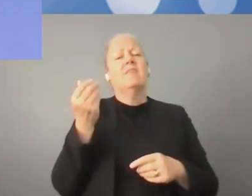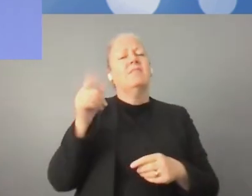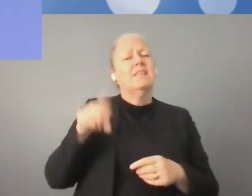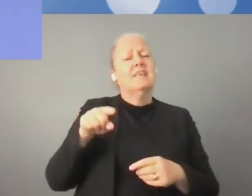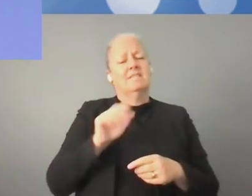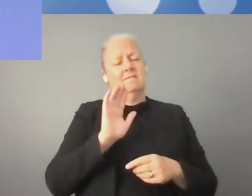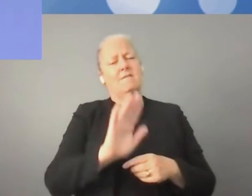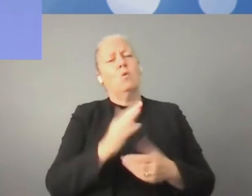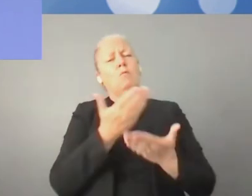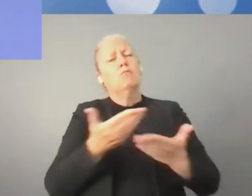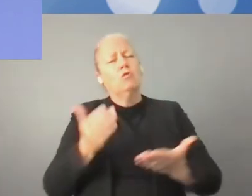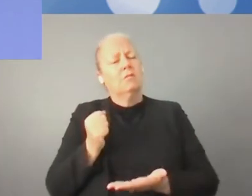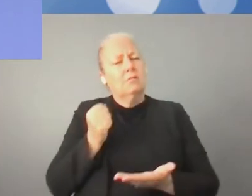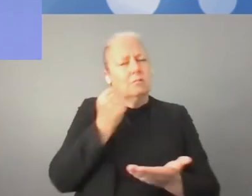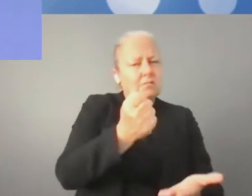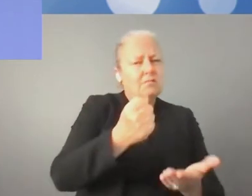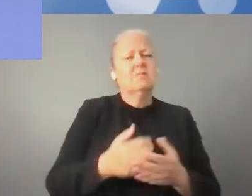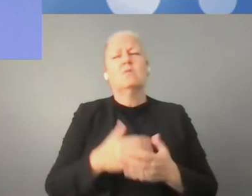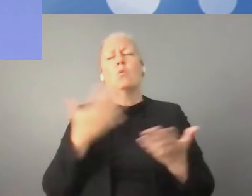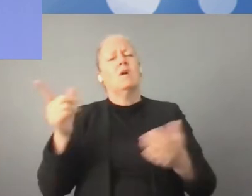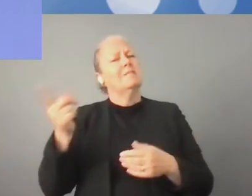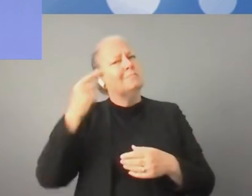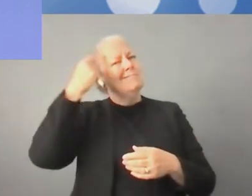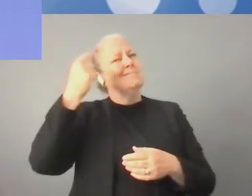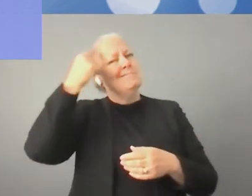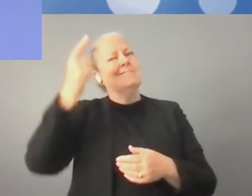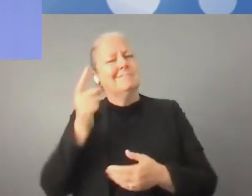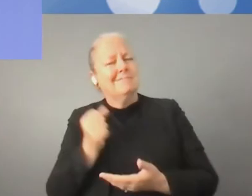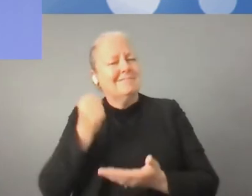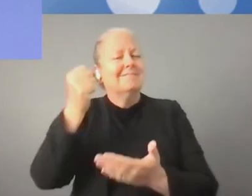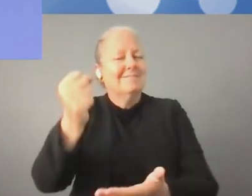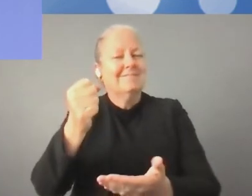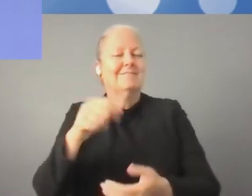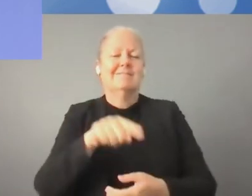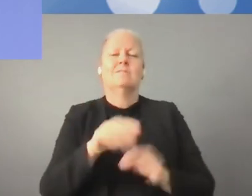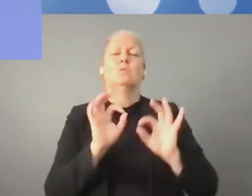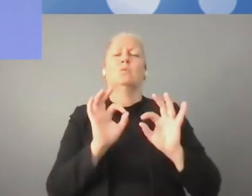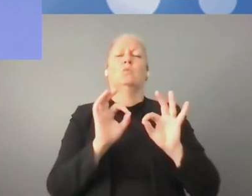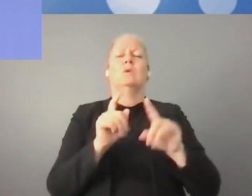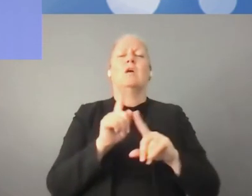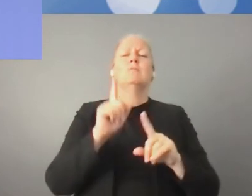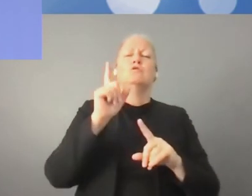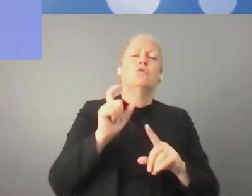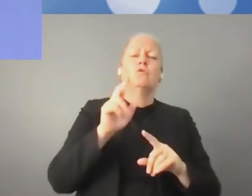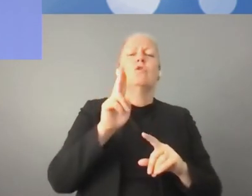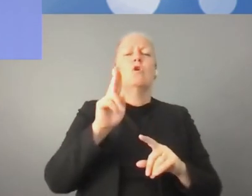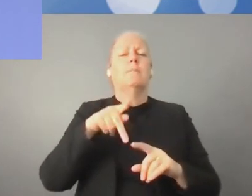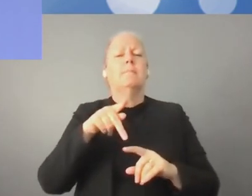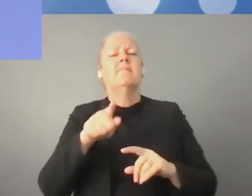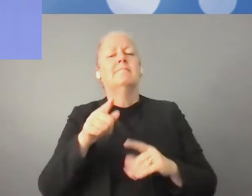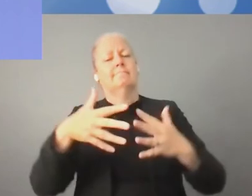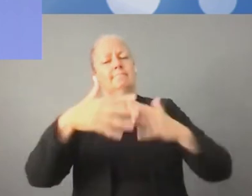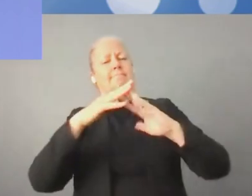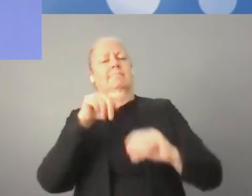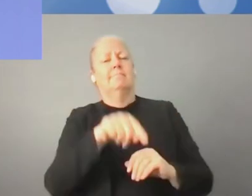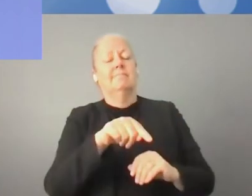ambitions again for startups this is probably uh the right solution uh interestingly in latvia uh